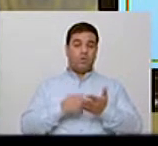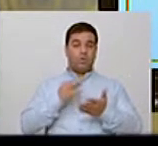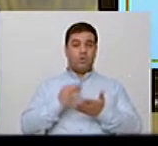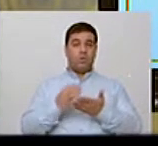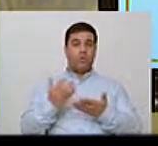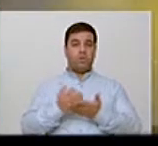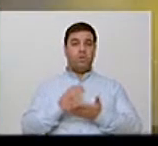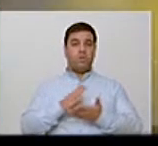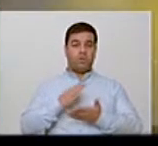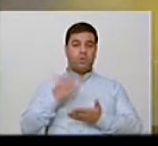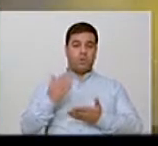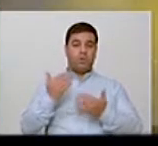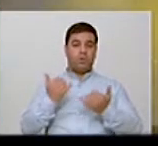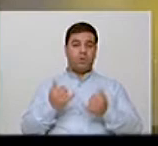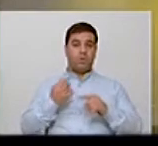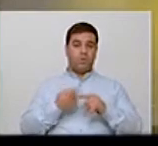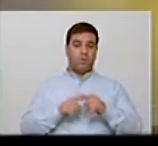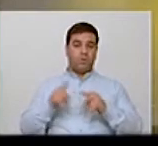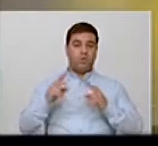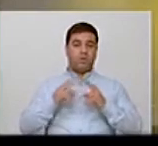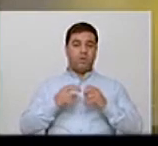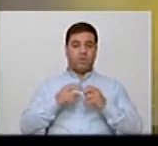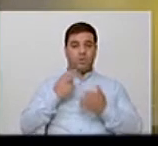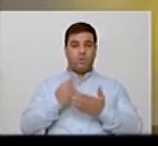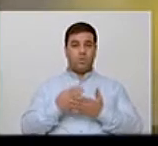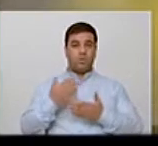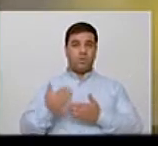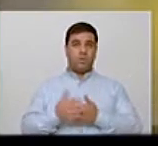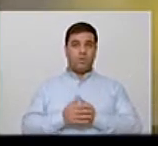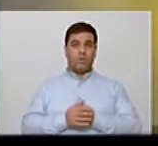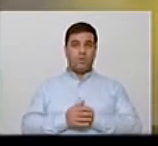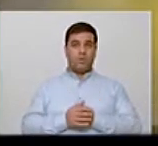topgan bo'lsangiz, keling uni tekshirib olamiz.